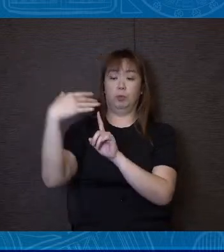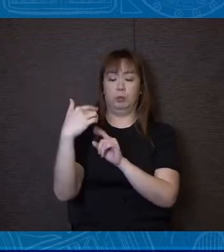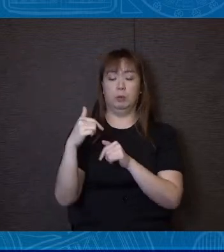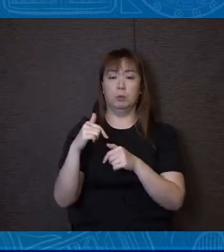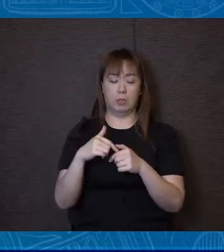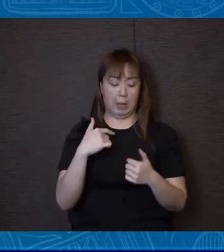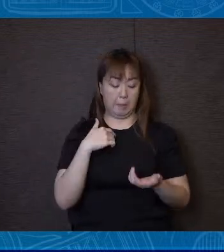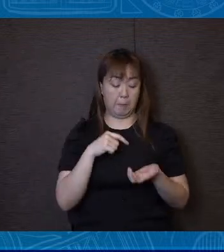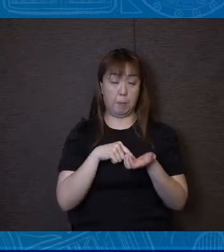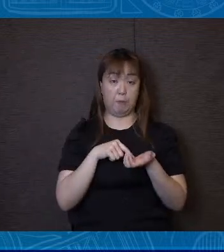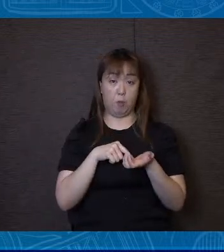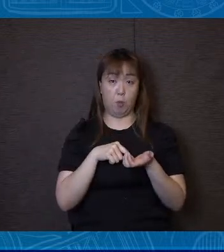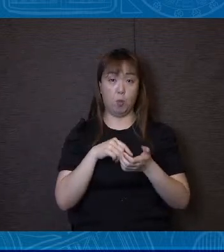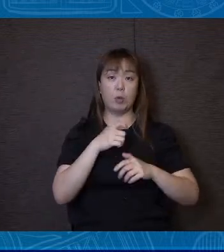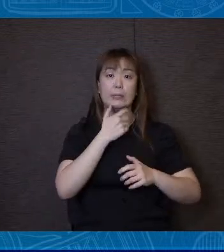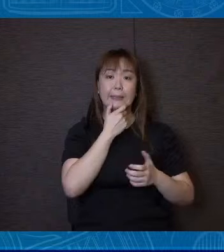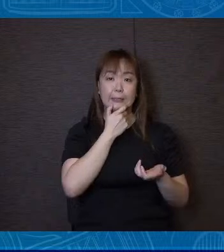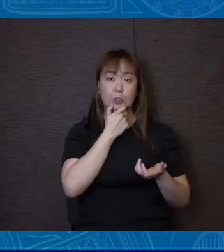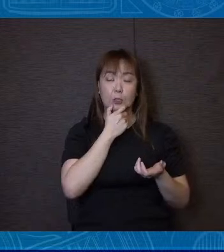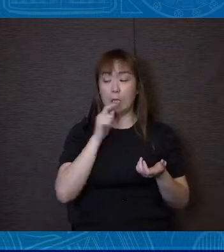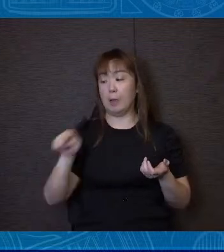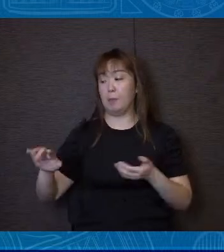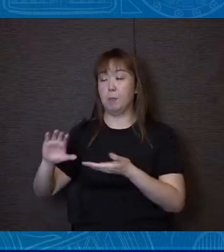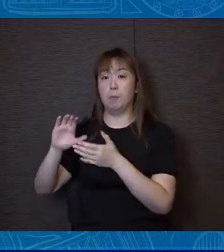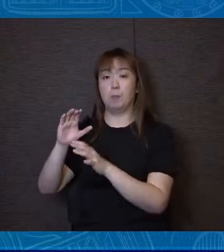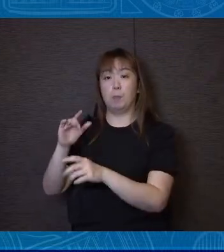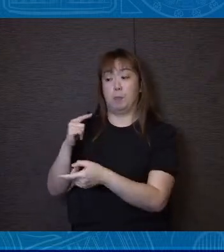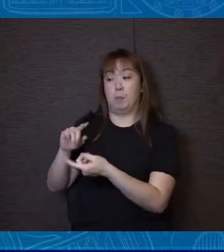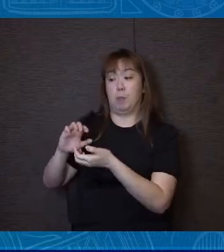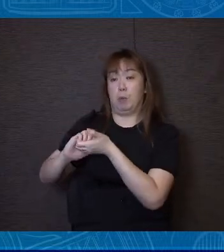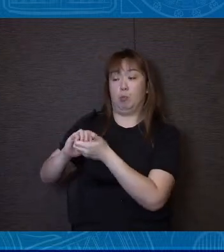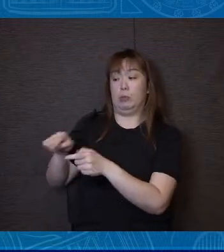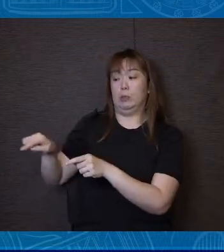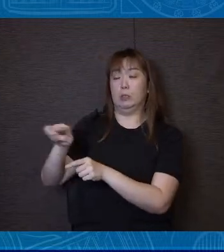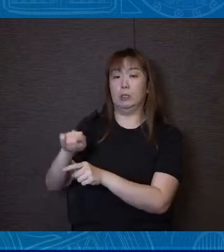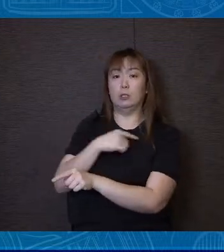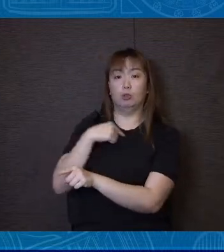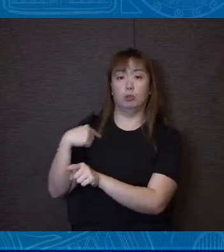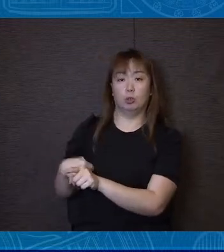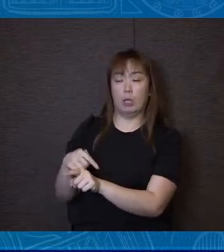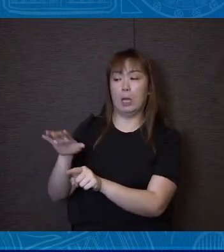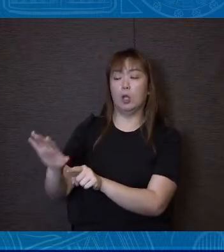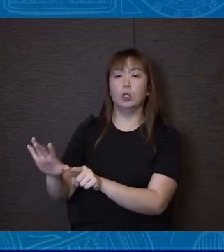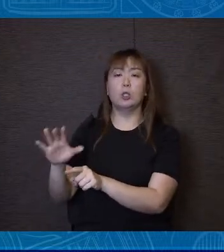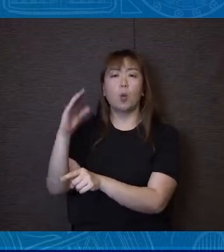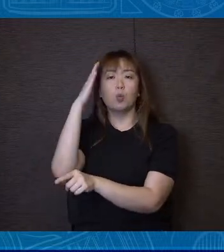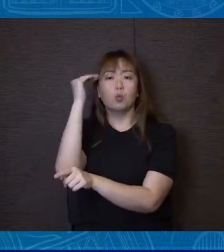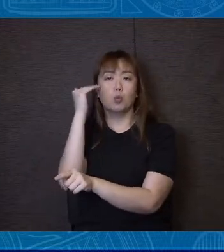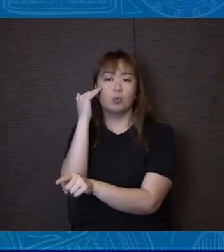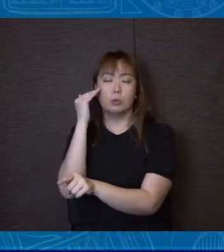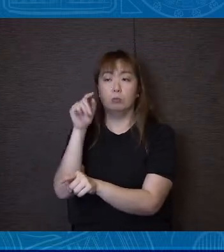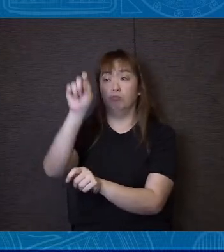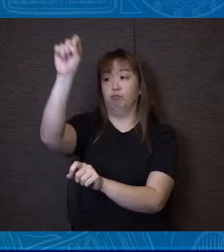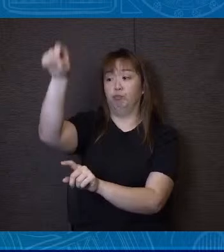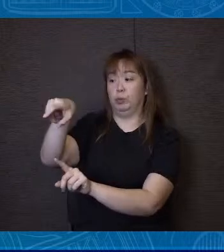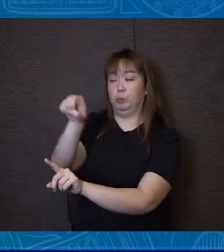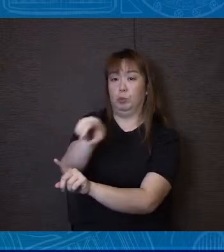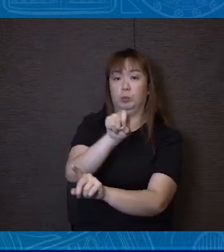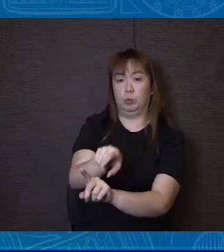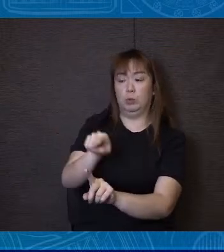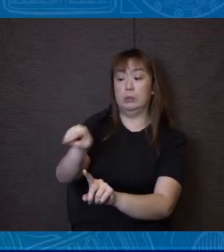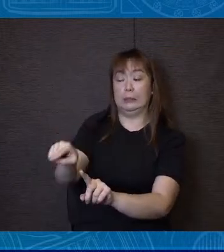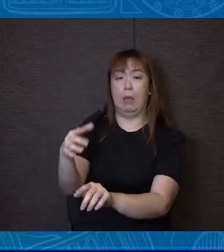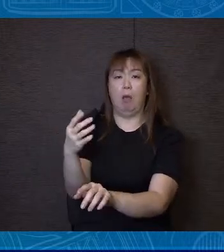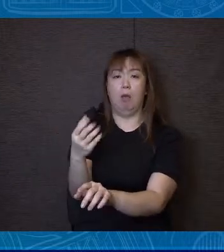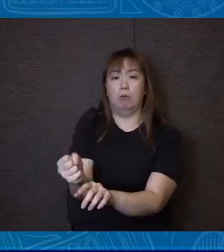so on my phone, it was in English, even though in my colleagues, it was in Chinese, and our local counterparts in Korean, which creates a more coherent and